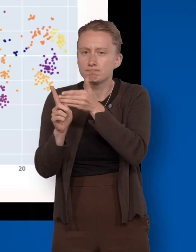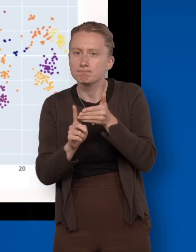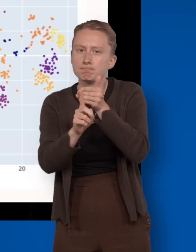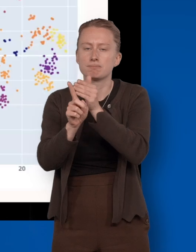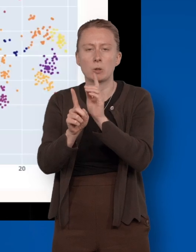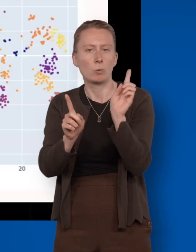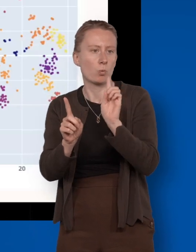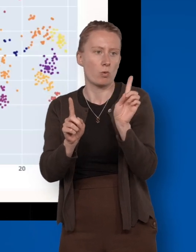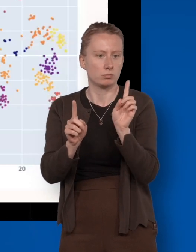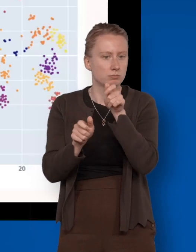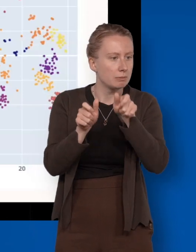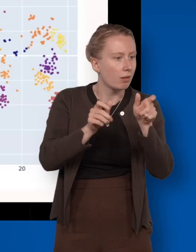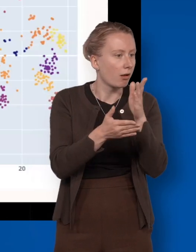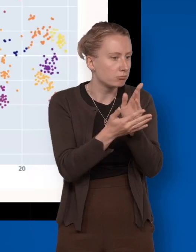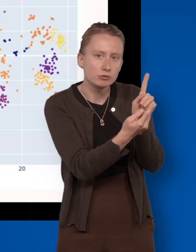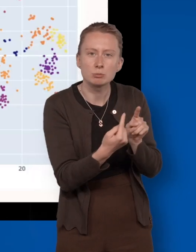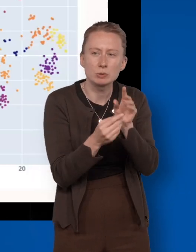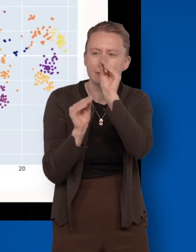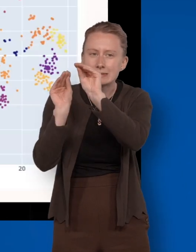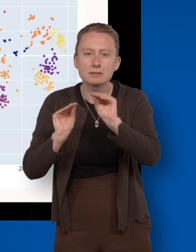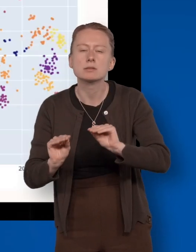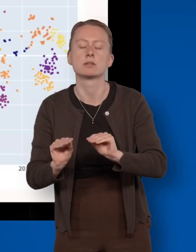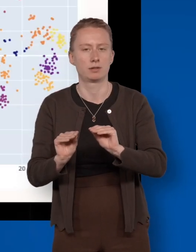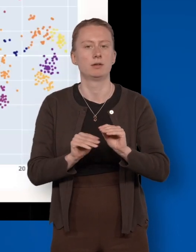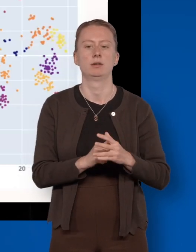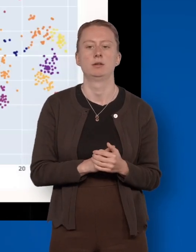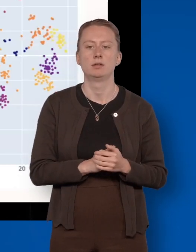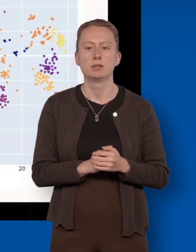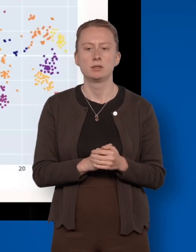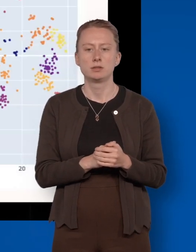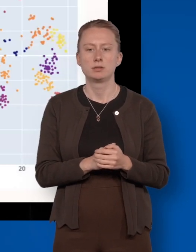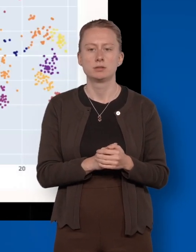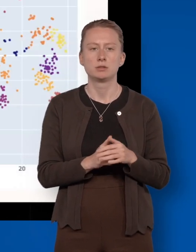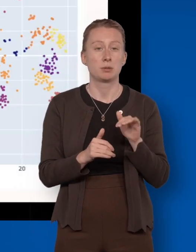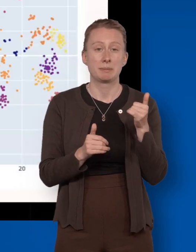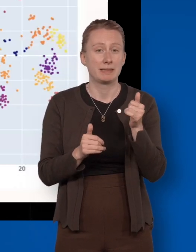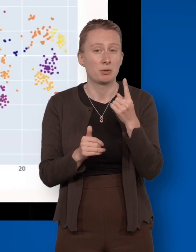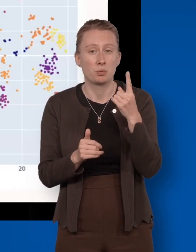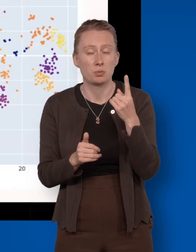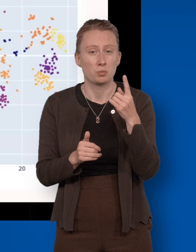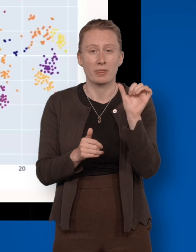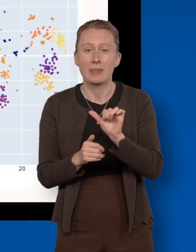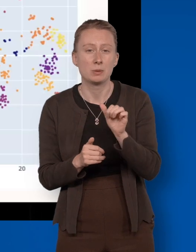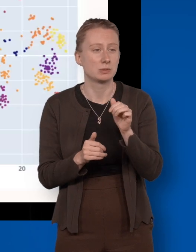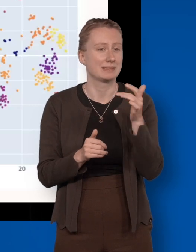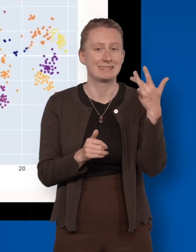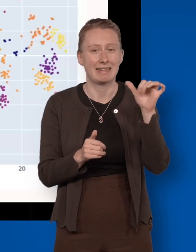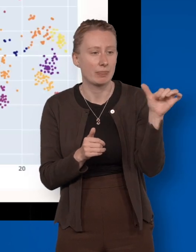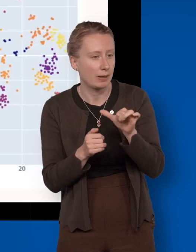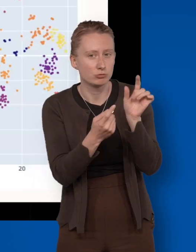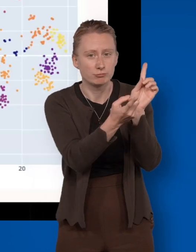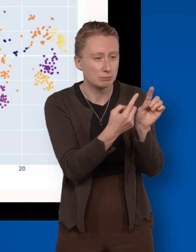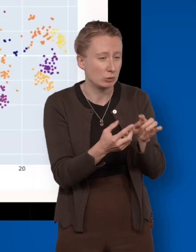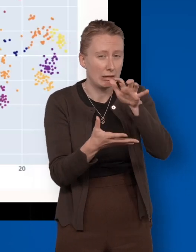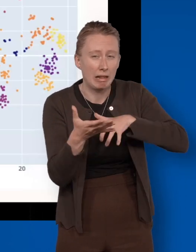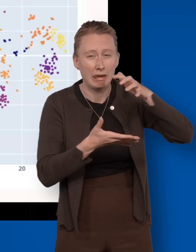saying, right? It gets you from sort of 1,000 or 10,000 individual text responses into maybe